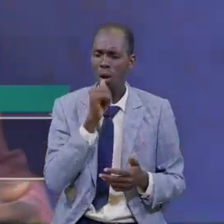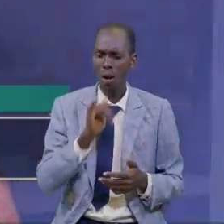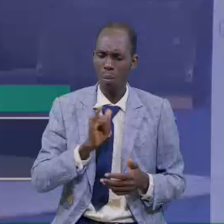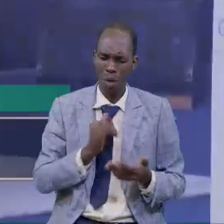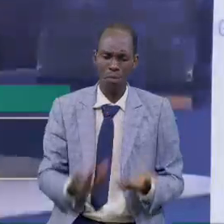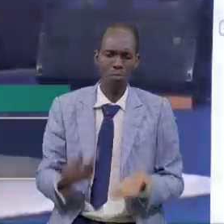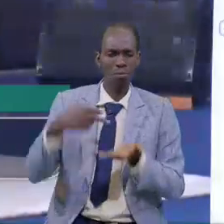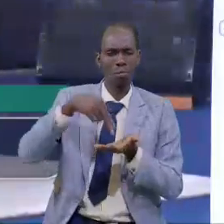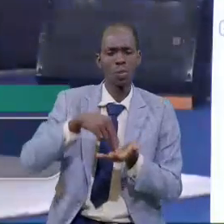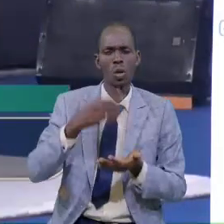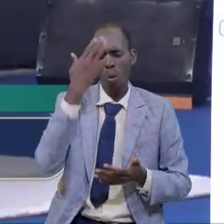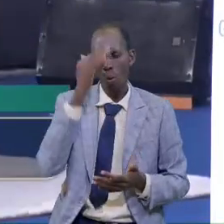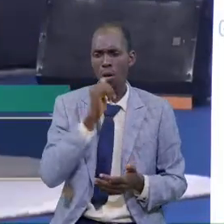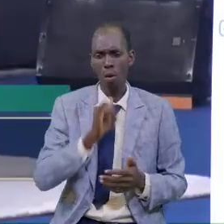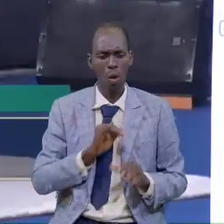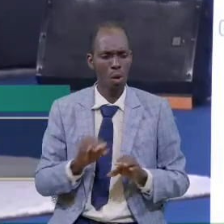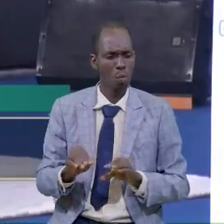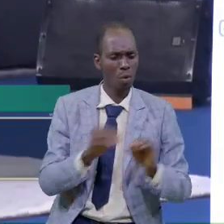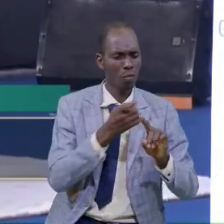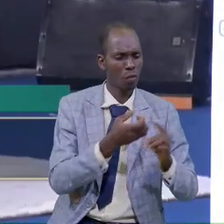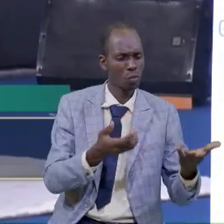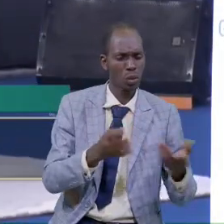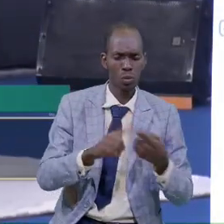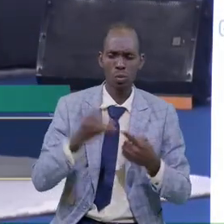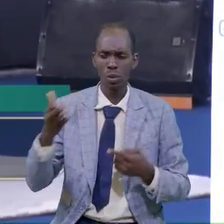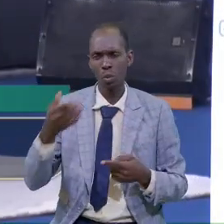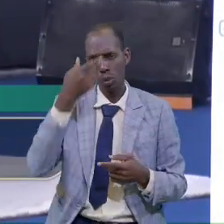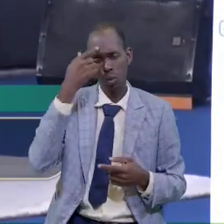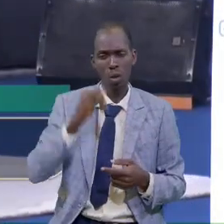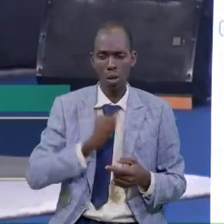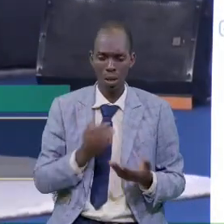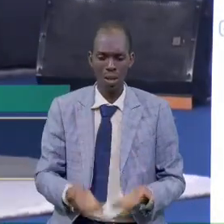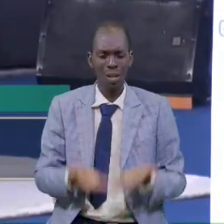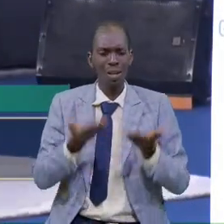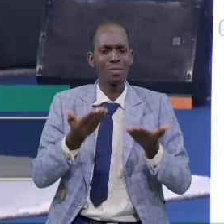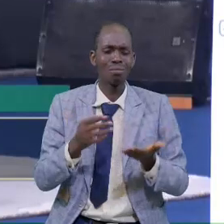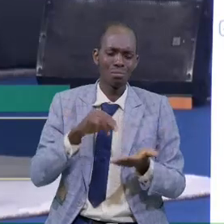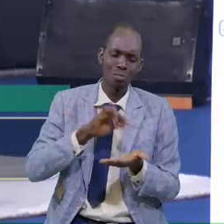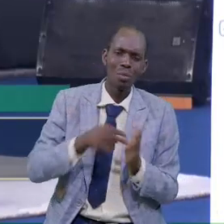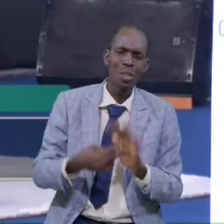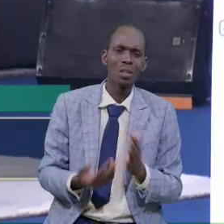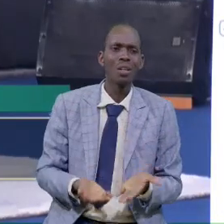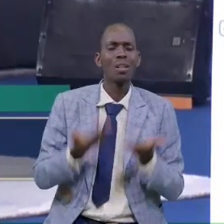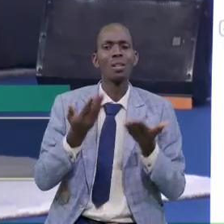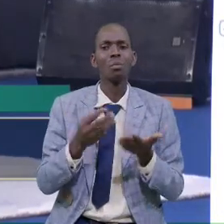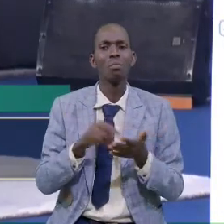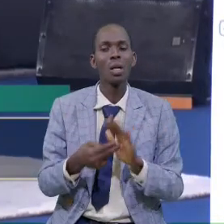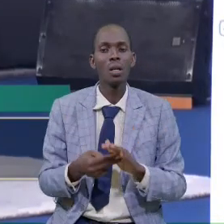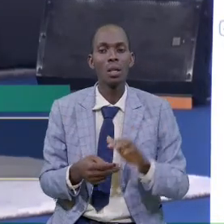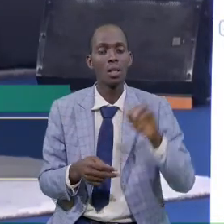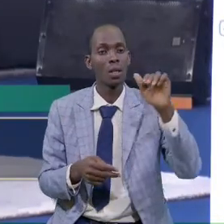to there? Because I arise. What does arise mean? For number one, acknowledge,